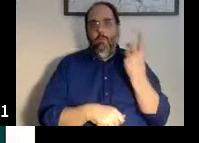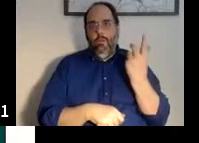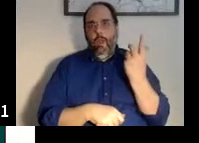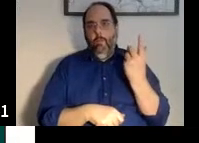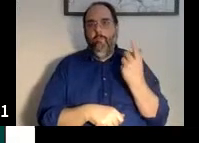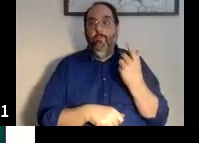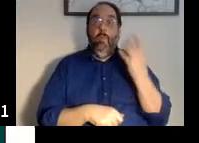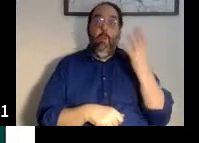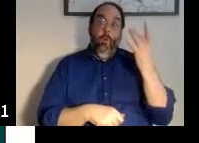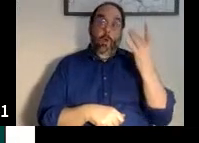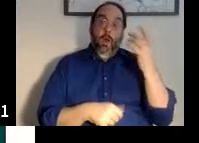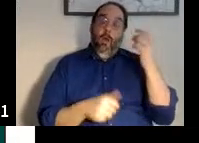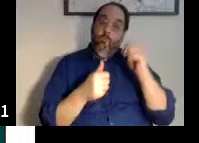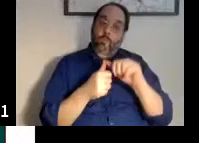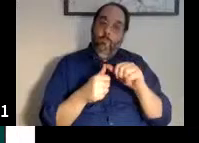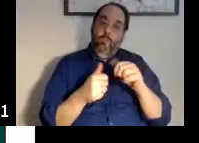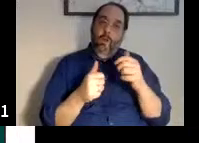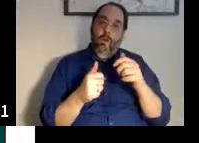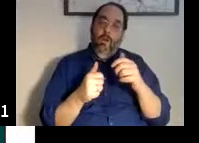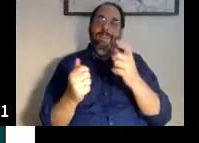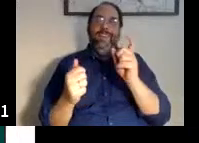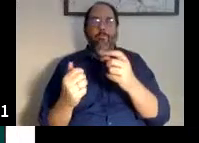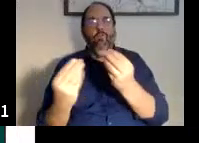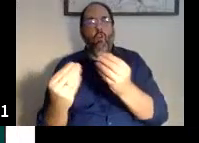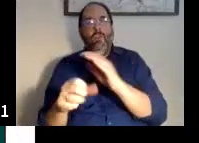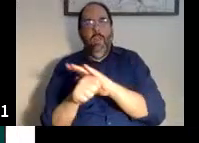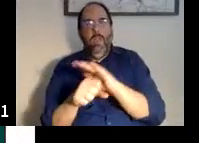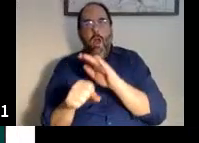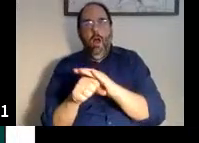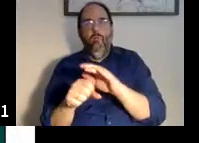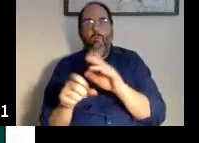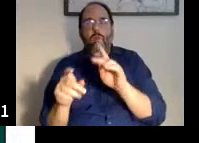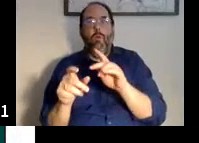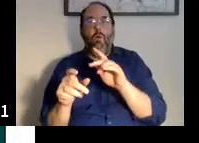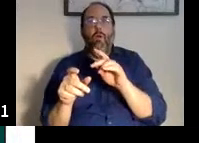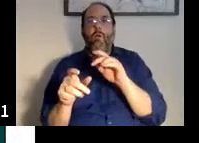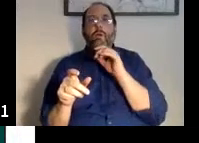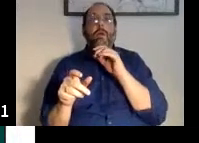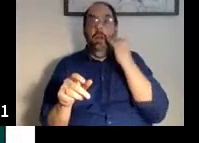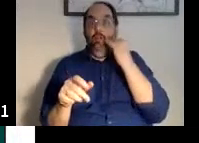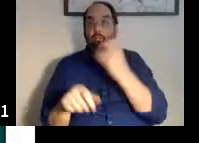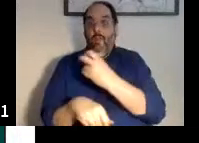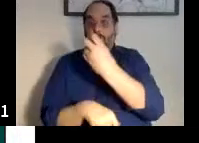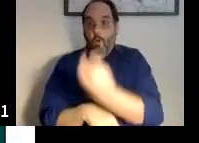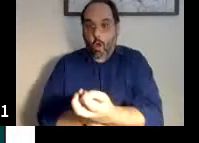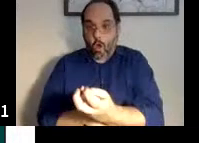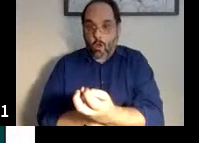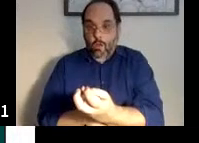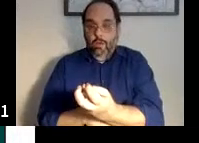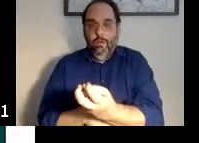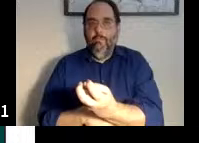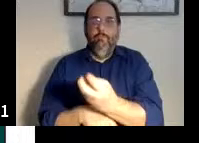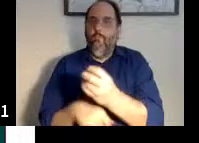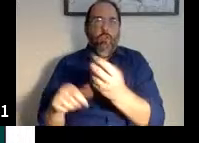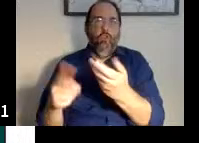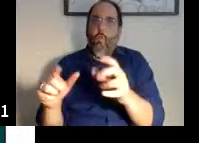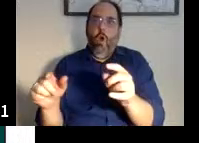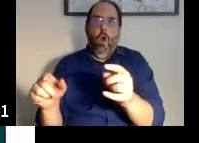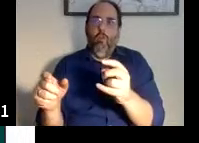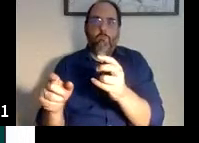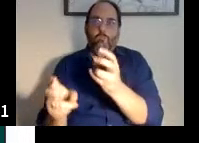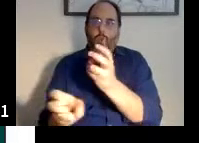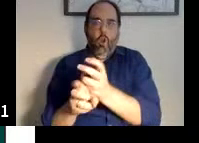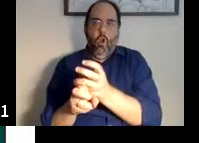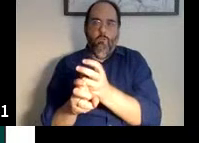because remember, we were trying to make sure it's soft enough for young people not to get hurt when they fall off equipment, and um, hard enough,